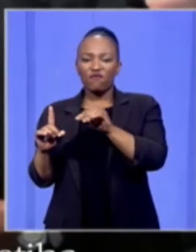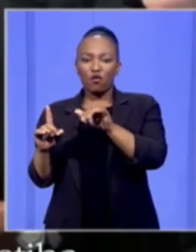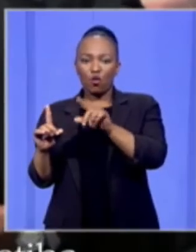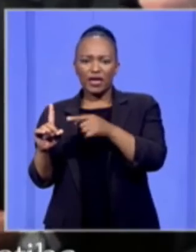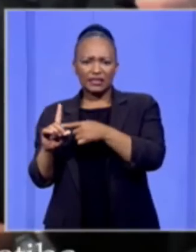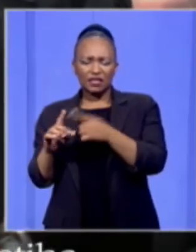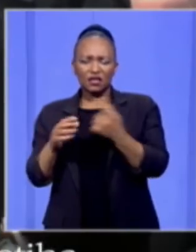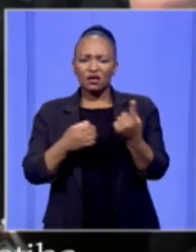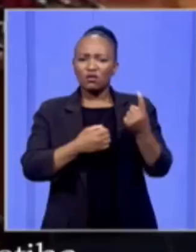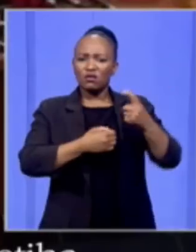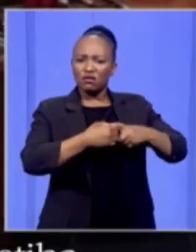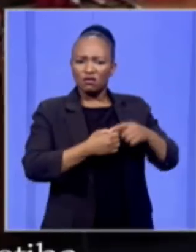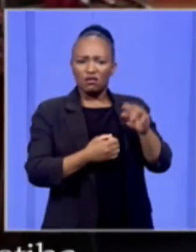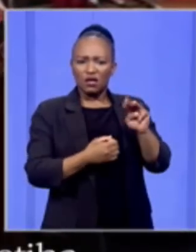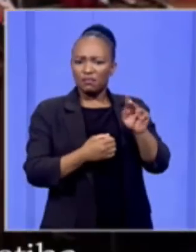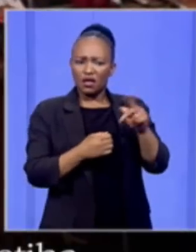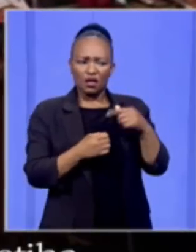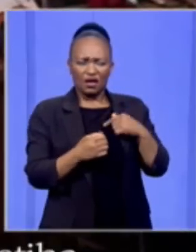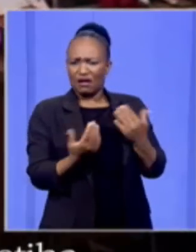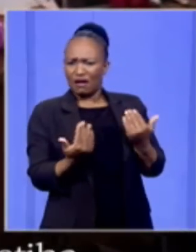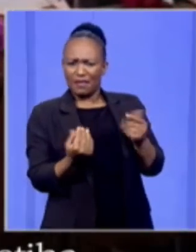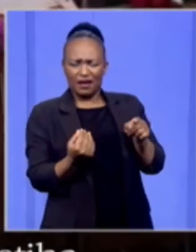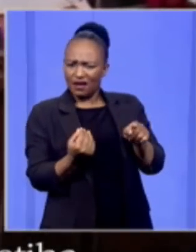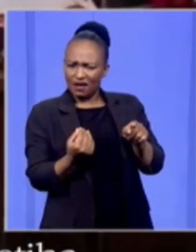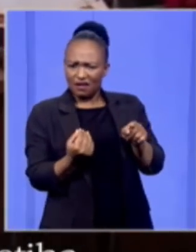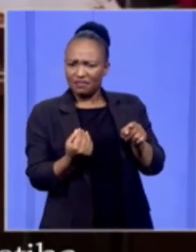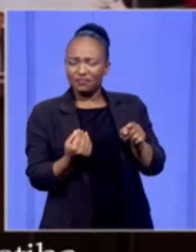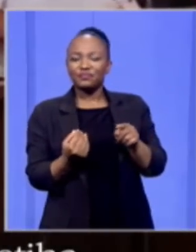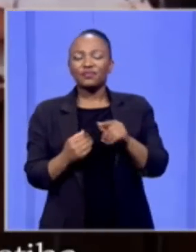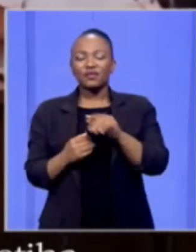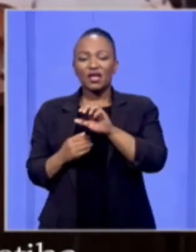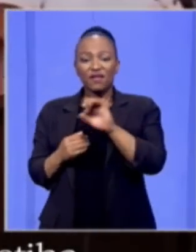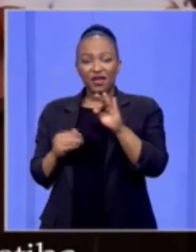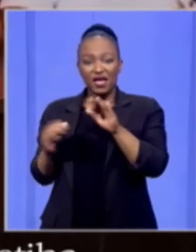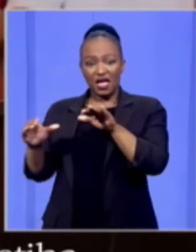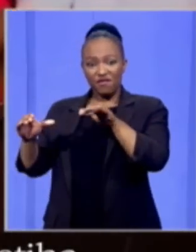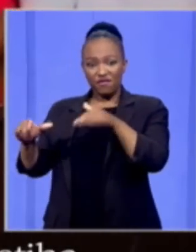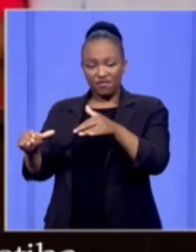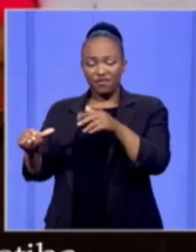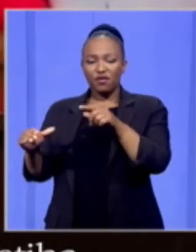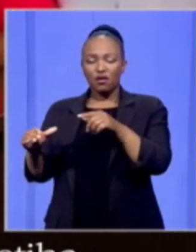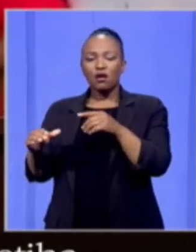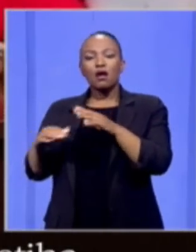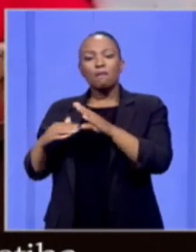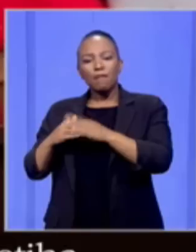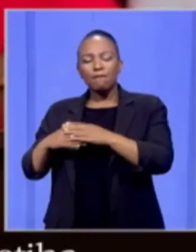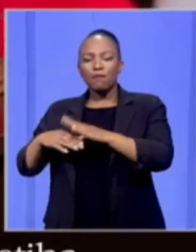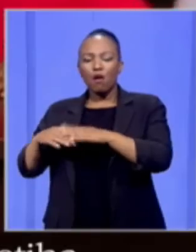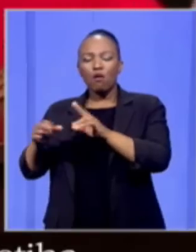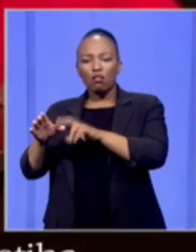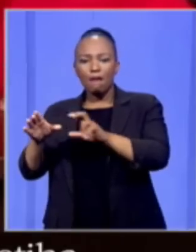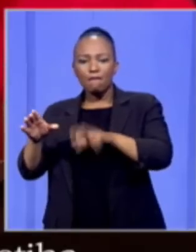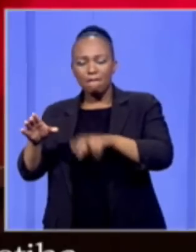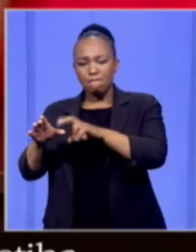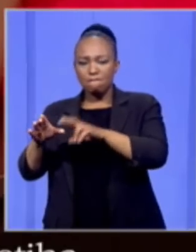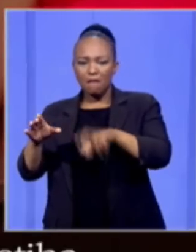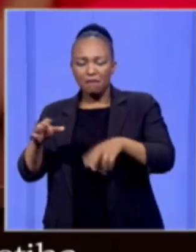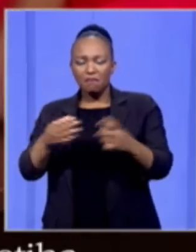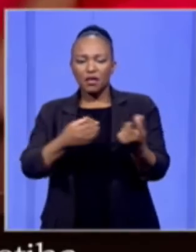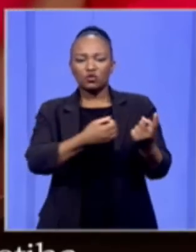sa lebellwa. Ho tloha moo EFF ile ya nna ya tswela pele ho lahlelwa ke baetapele ba yona ba kena MKP jwale